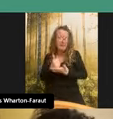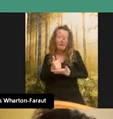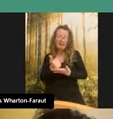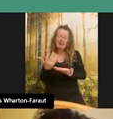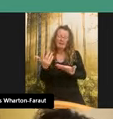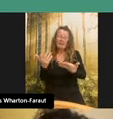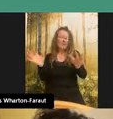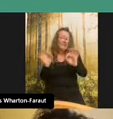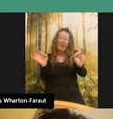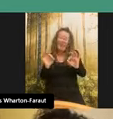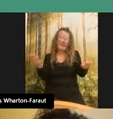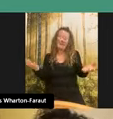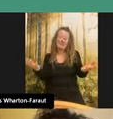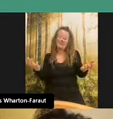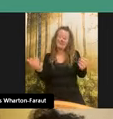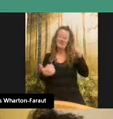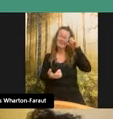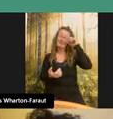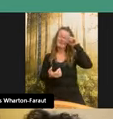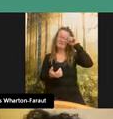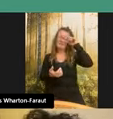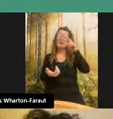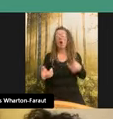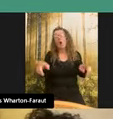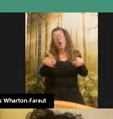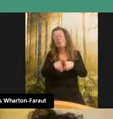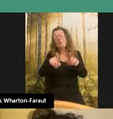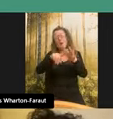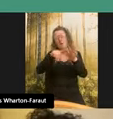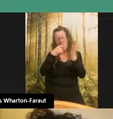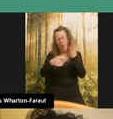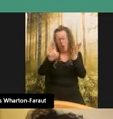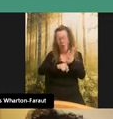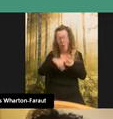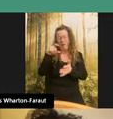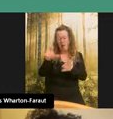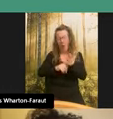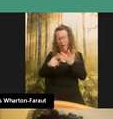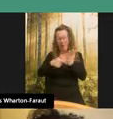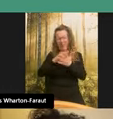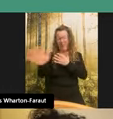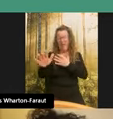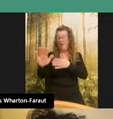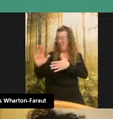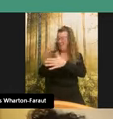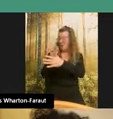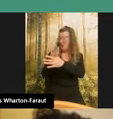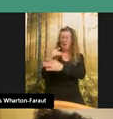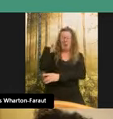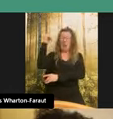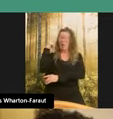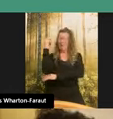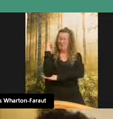any compensation paid. And we have Erlkoff, who's one of the first bus drivers in London long before